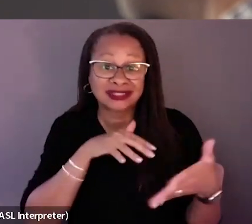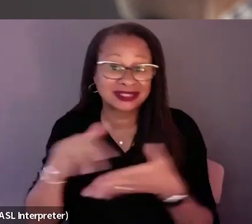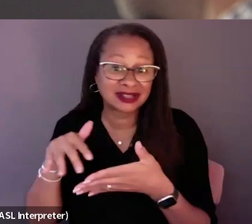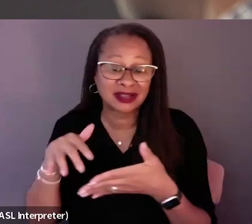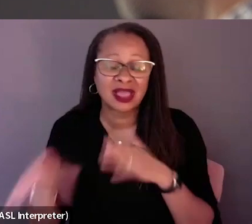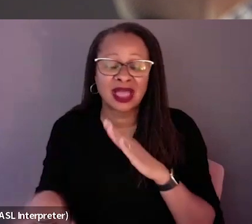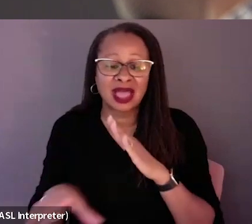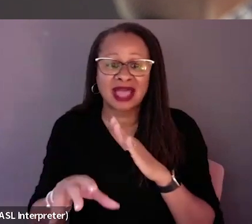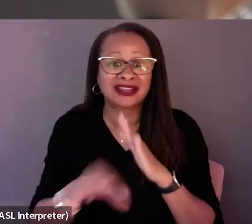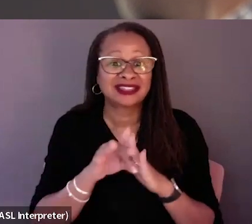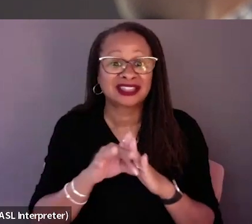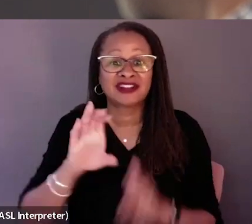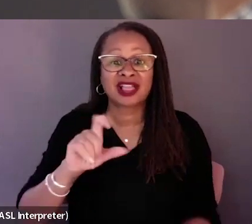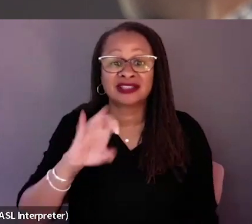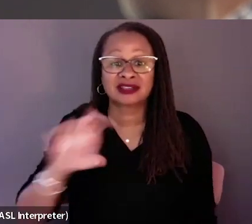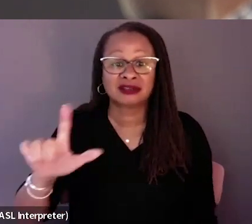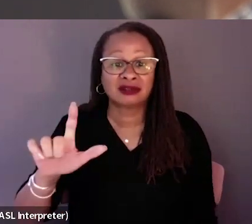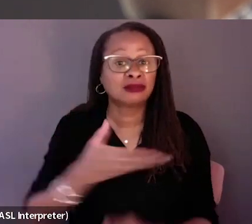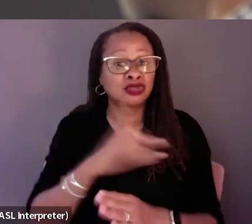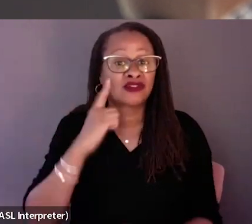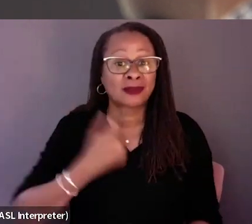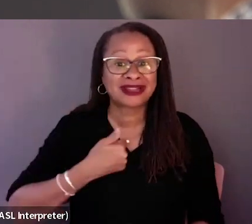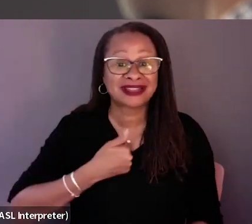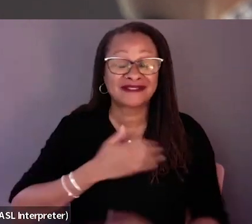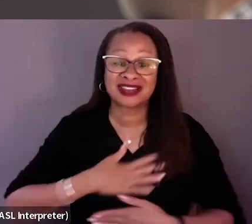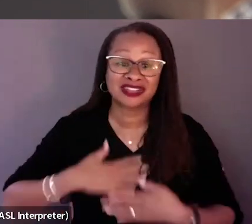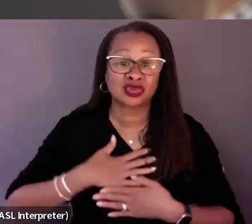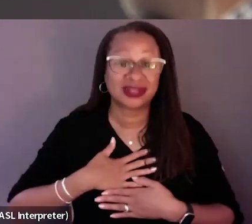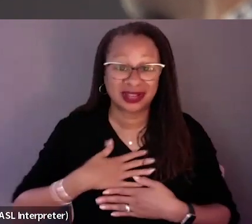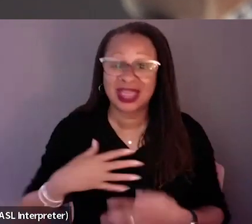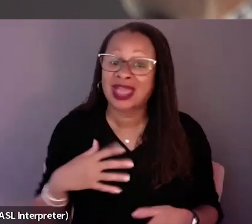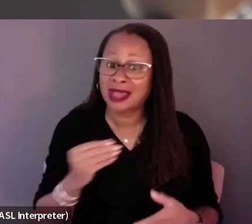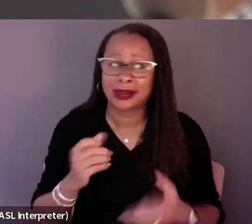discovered like classical music for me, and I strongly believe that